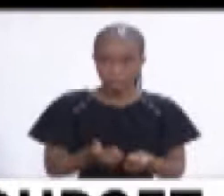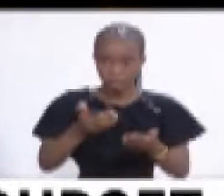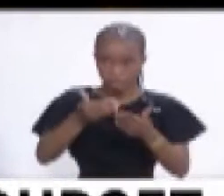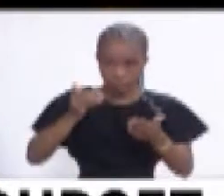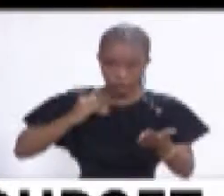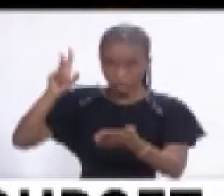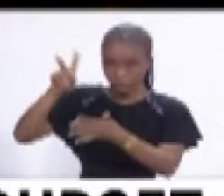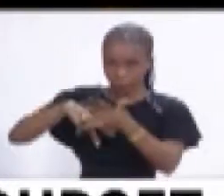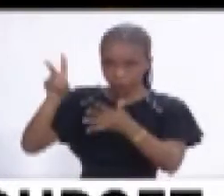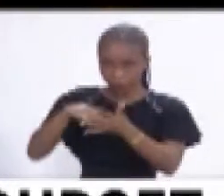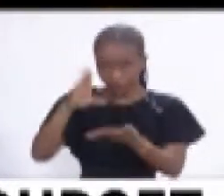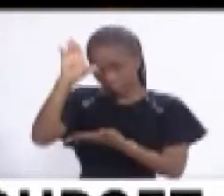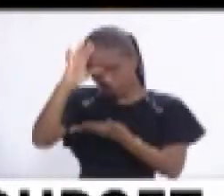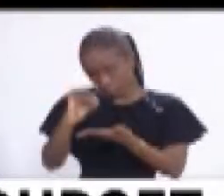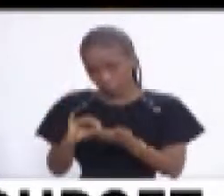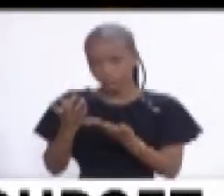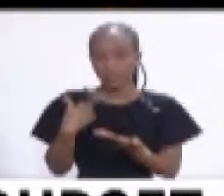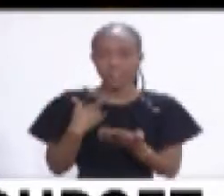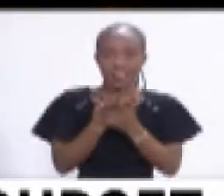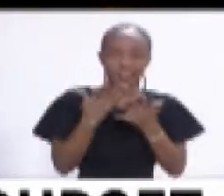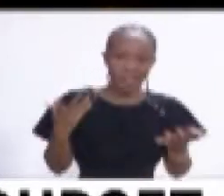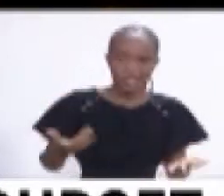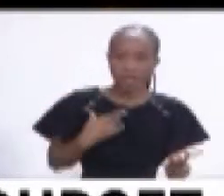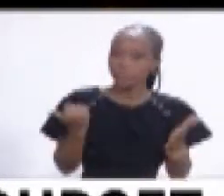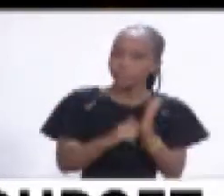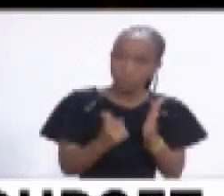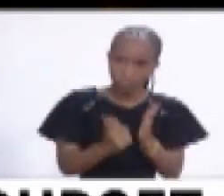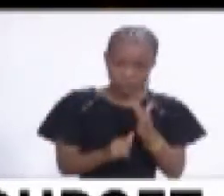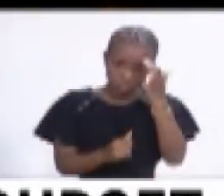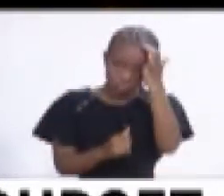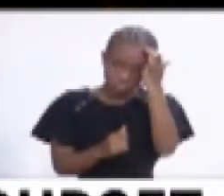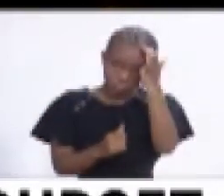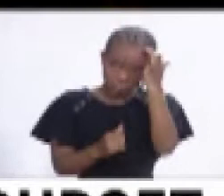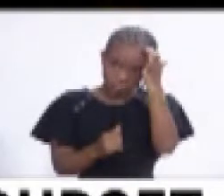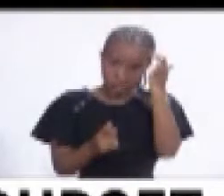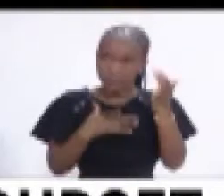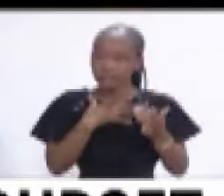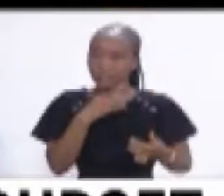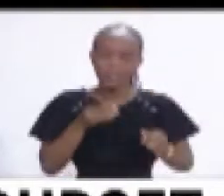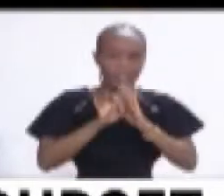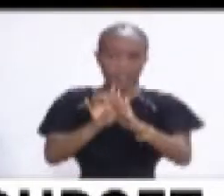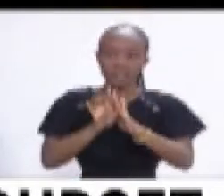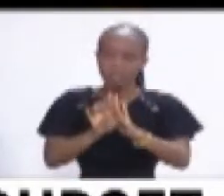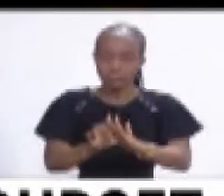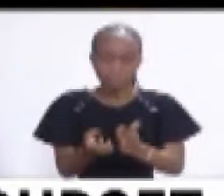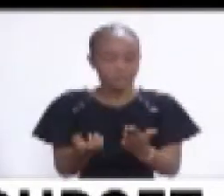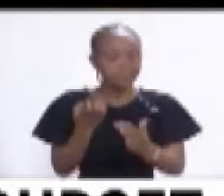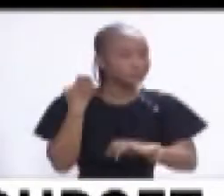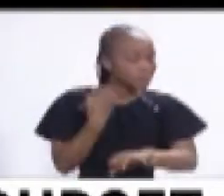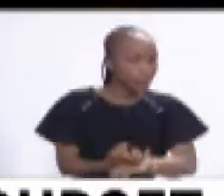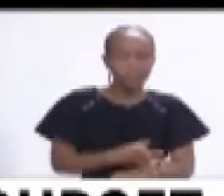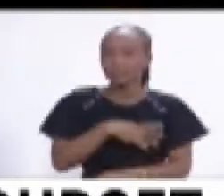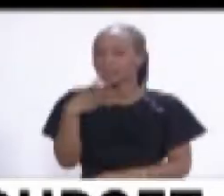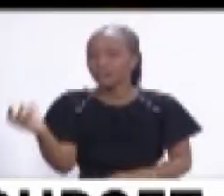waisome, wapunguze, kuna vitu zingine tunaona shida sana. Kwa sababu hata saa zingine ulikuwa unalemewa unataka kwenda